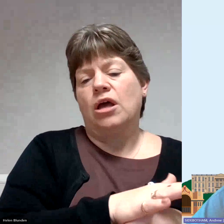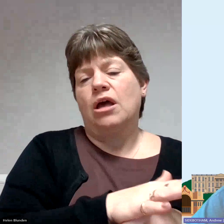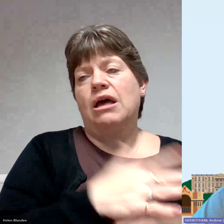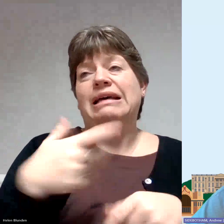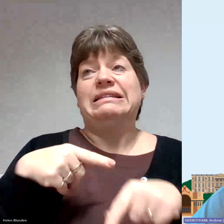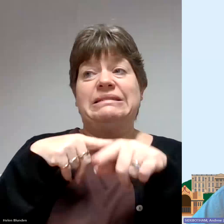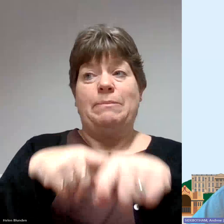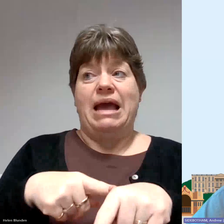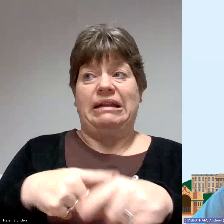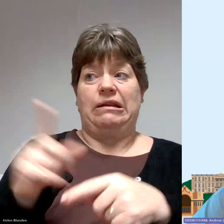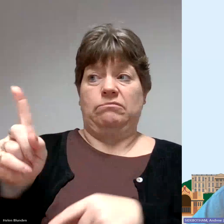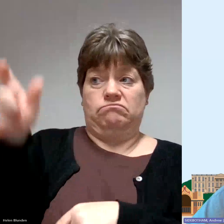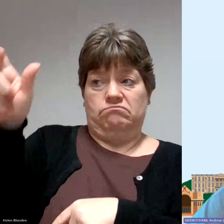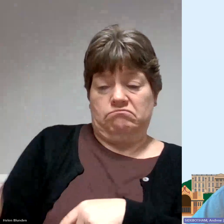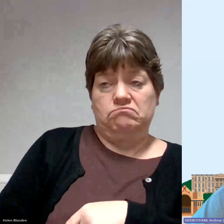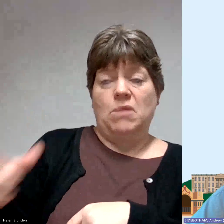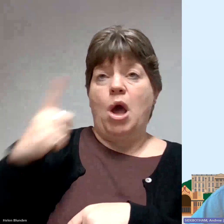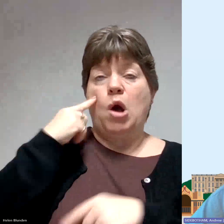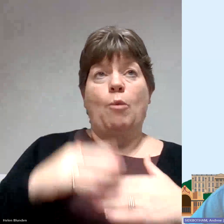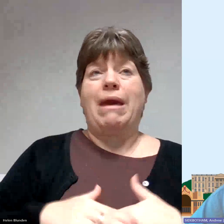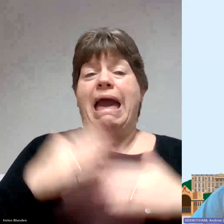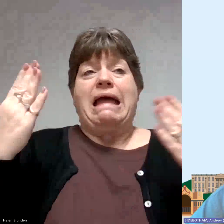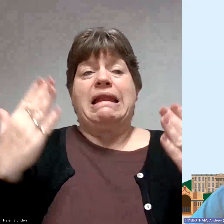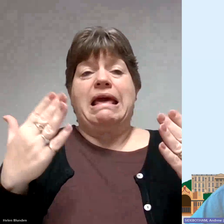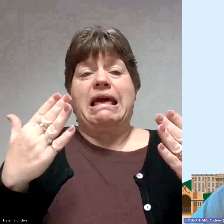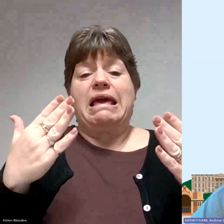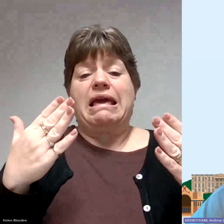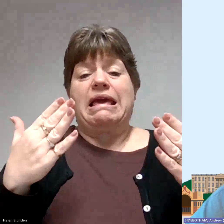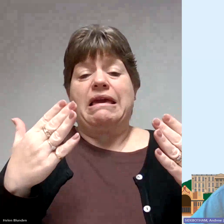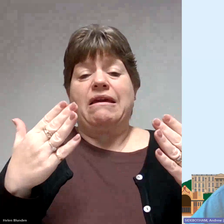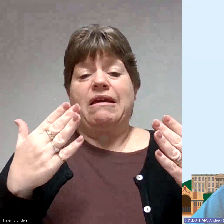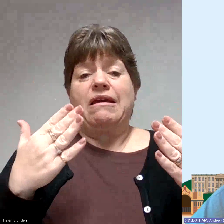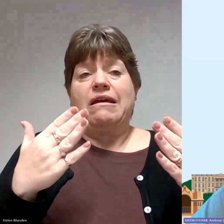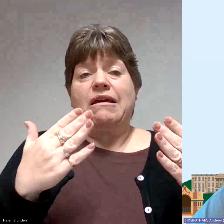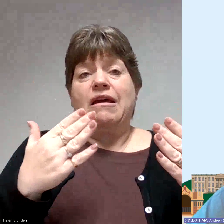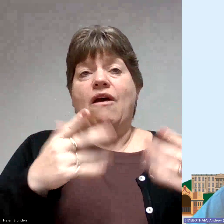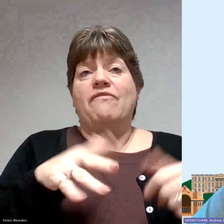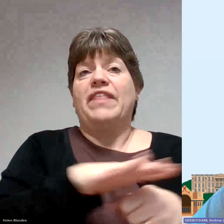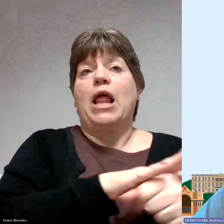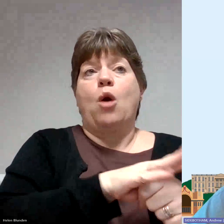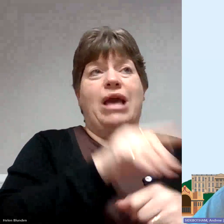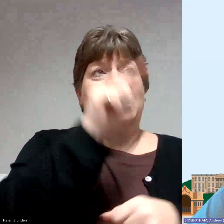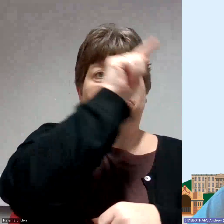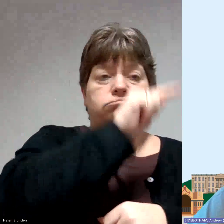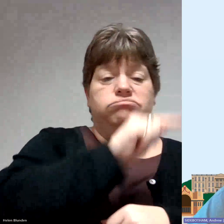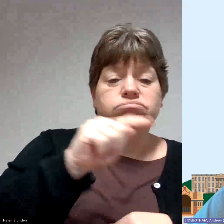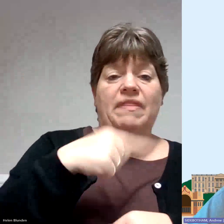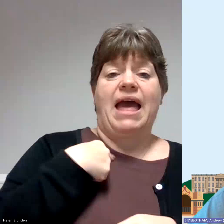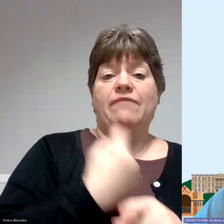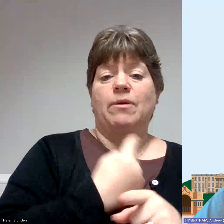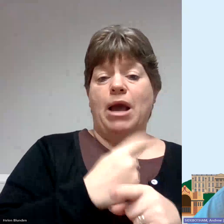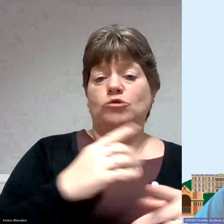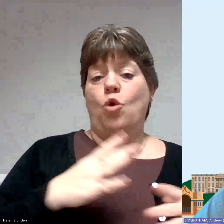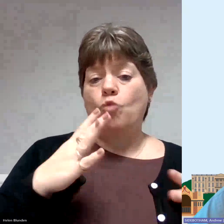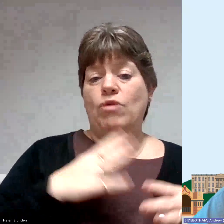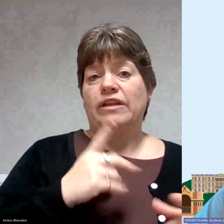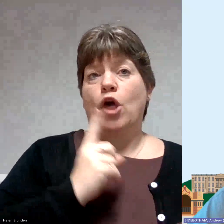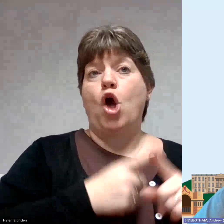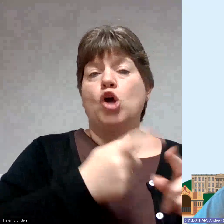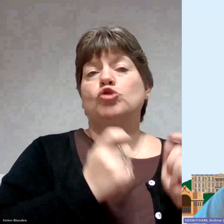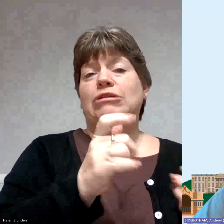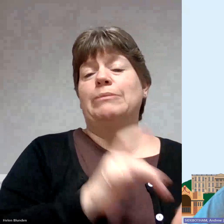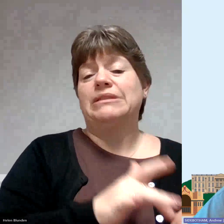on the presentation, it could be any of the it could be one or several of the locations that I've mentioned already today, in terms